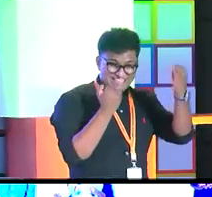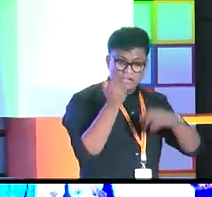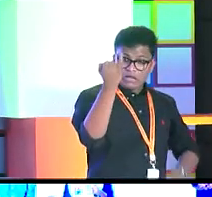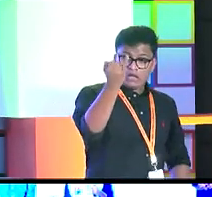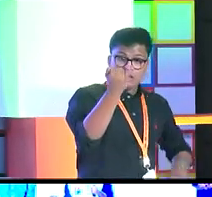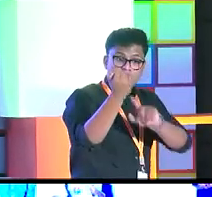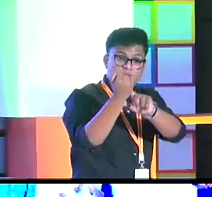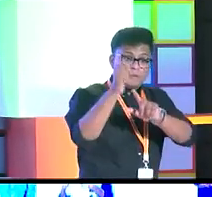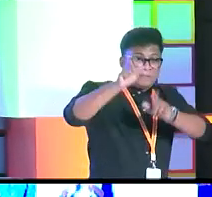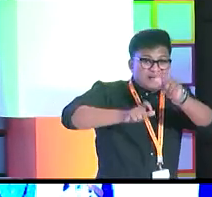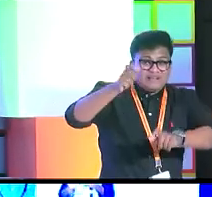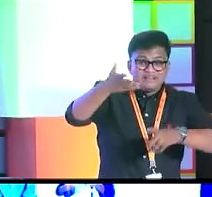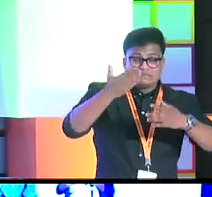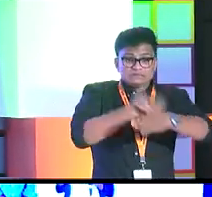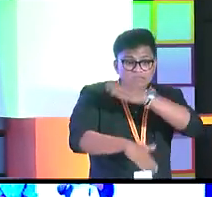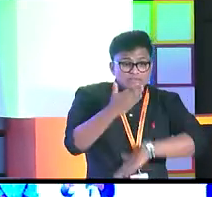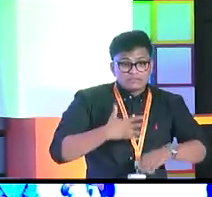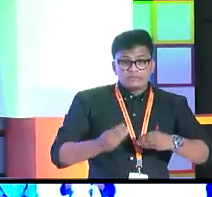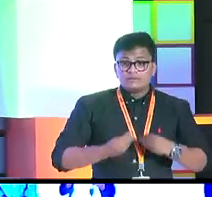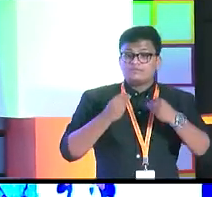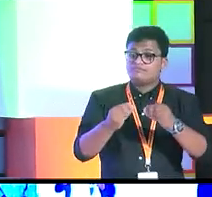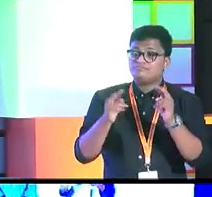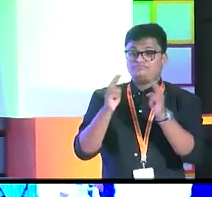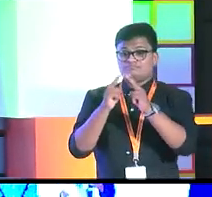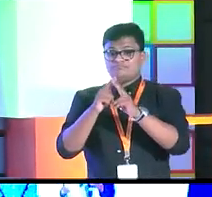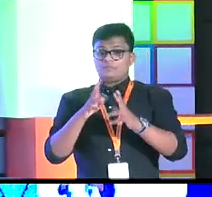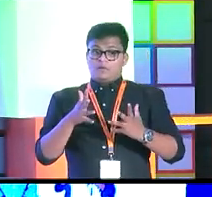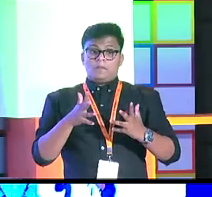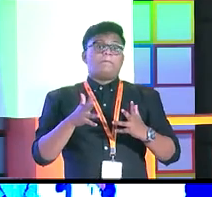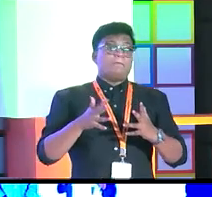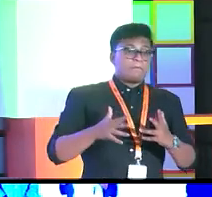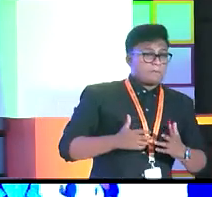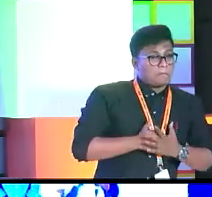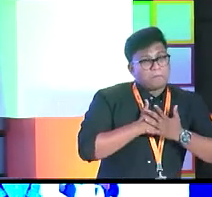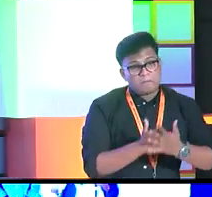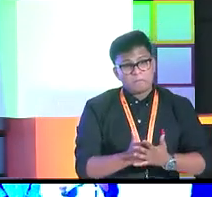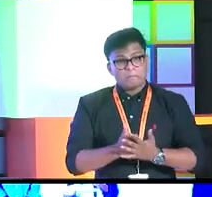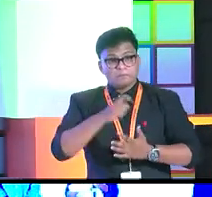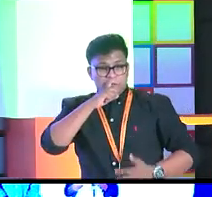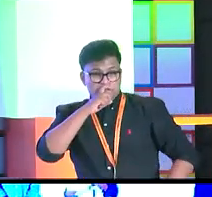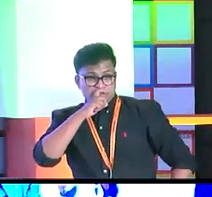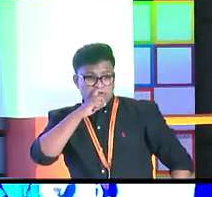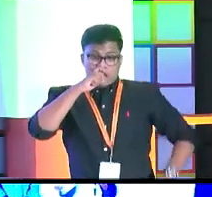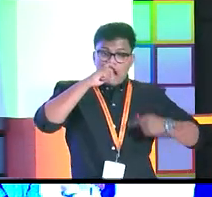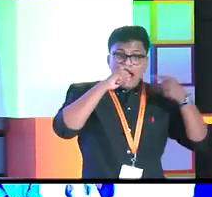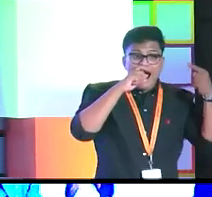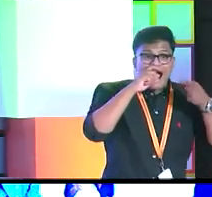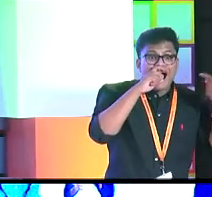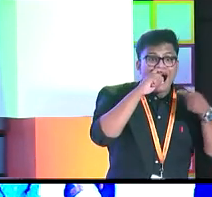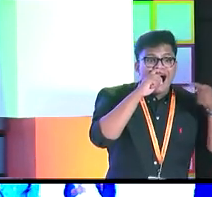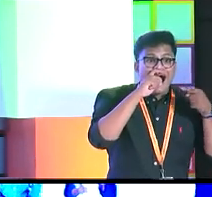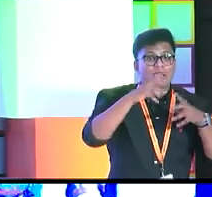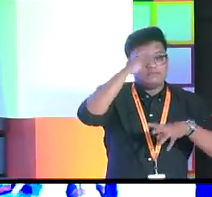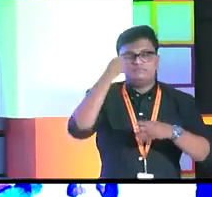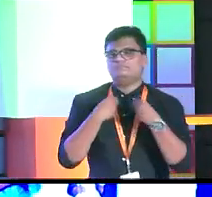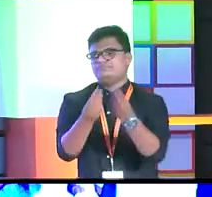with disabilities. And by this, he is providing a very meaningful, a very dignified way of learning for millions of persons with disabilities